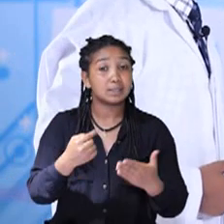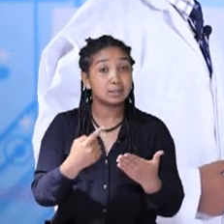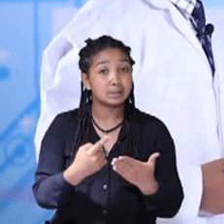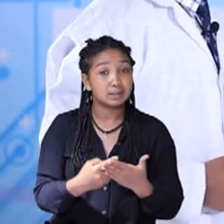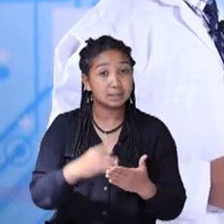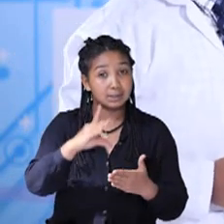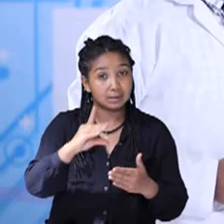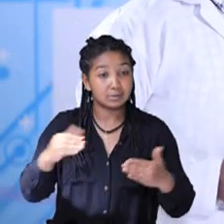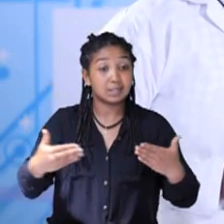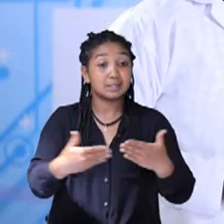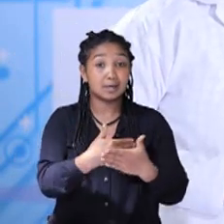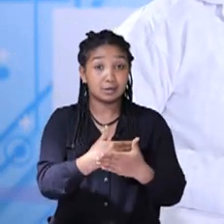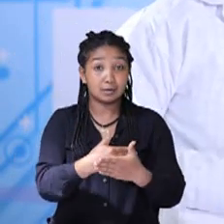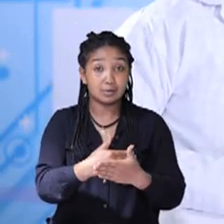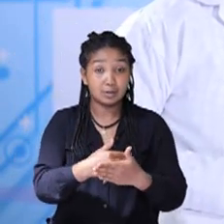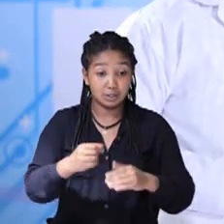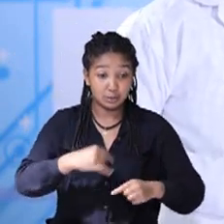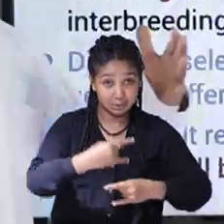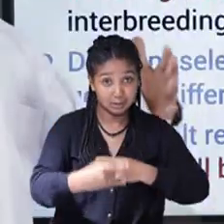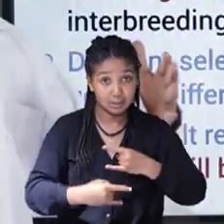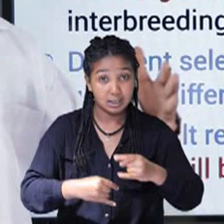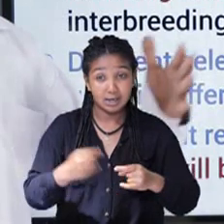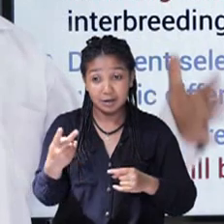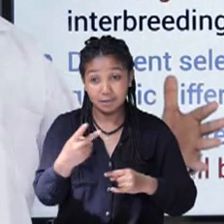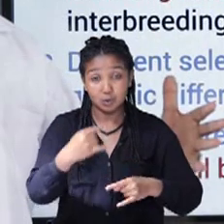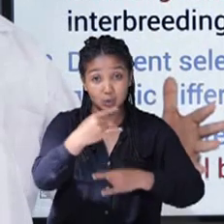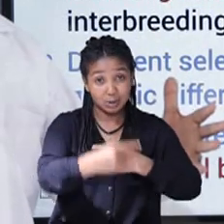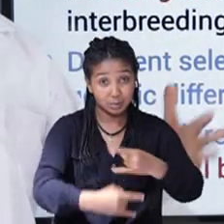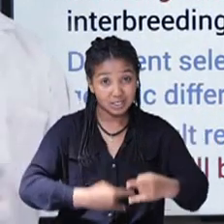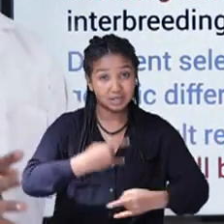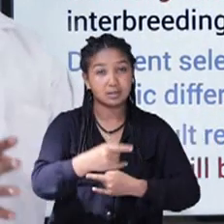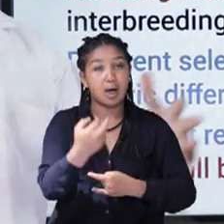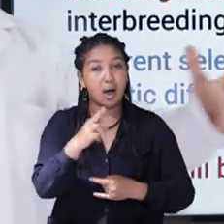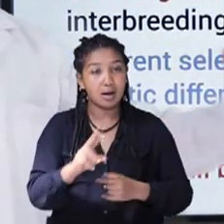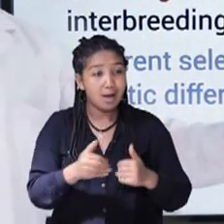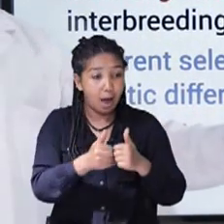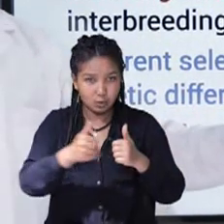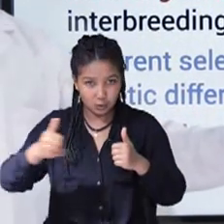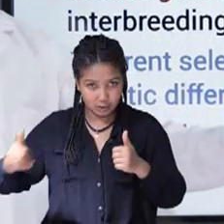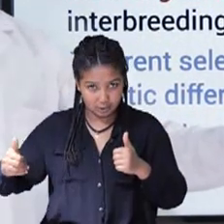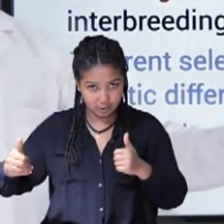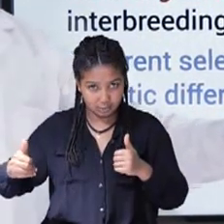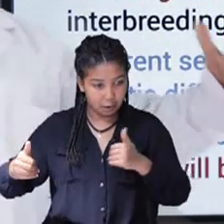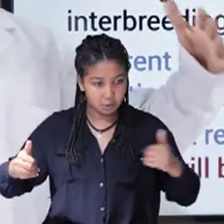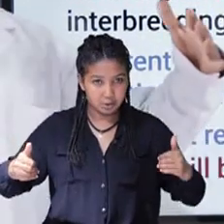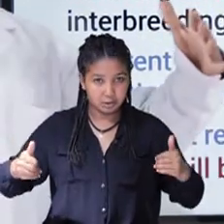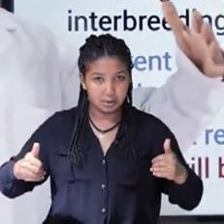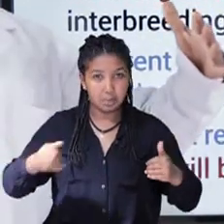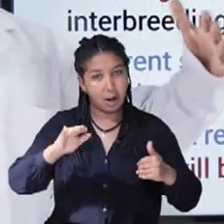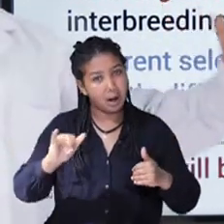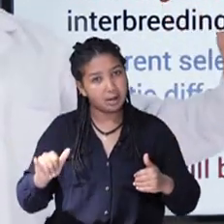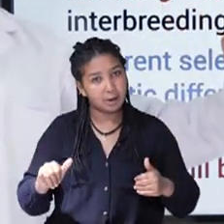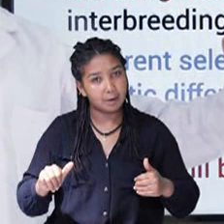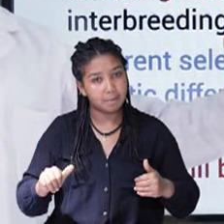Distinct species will be formed. If the two species are isolated